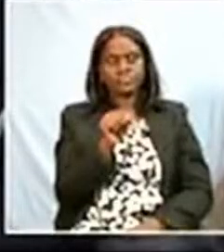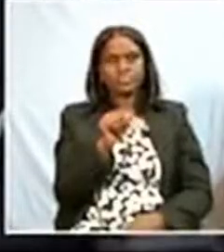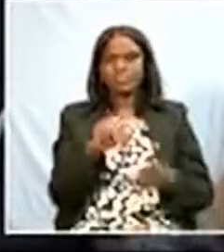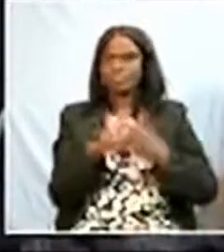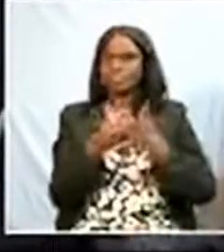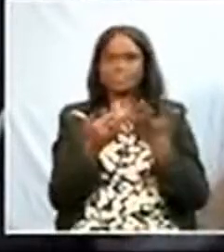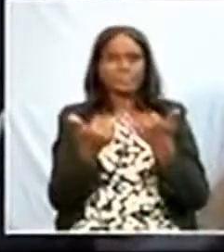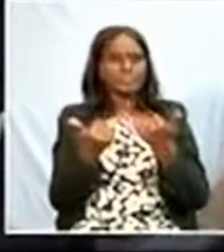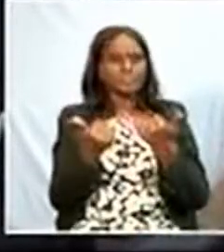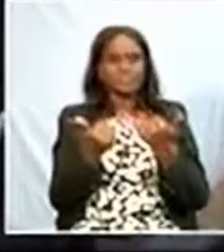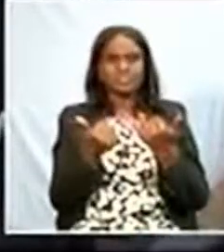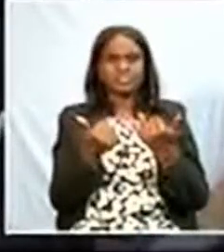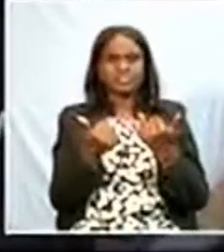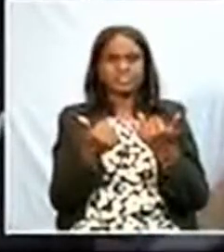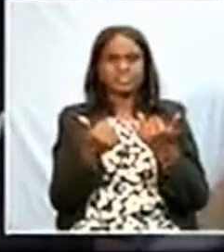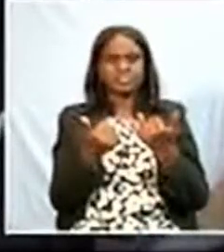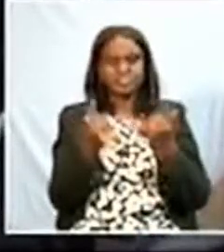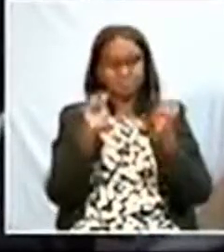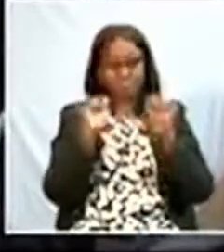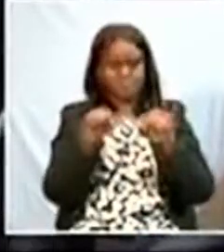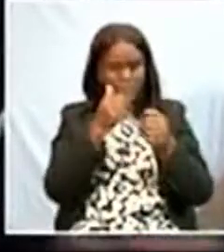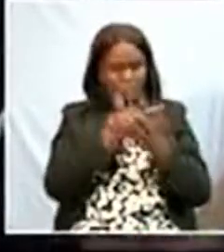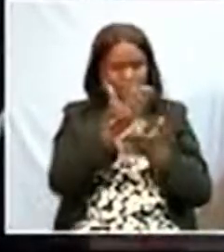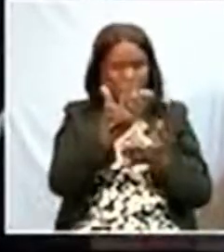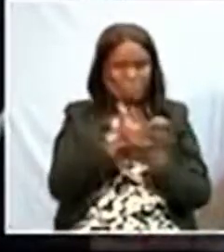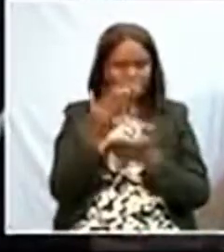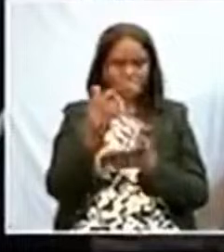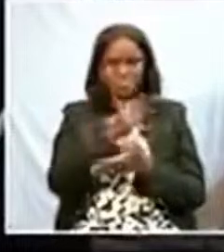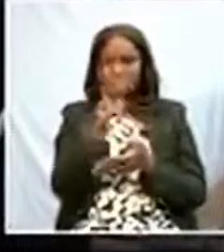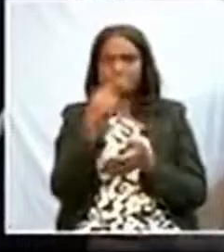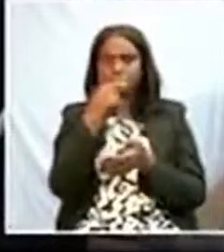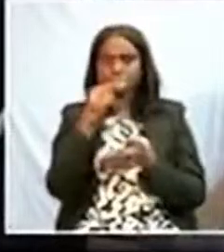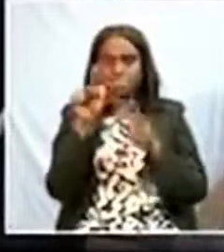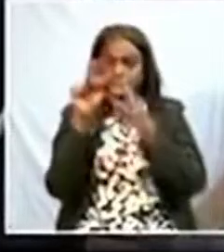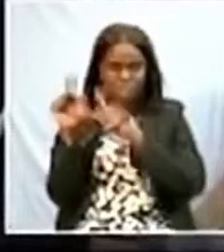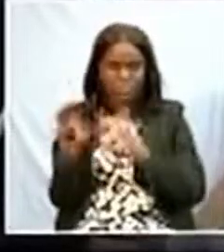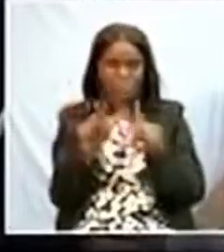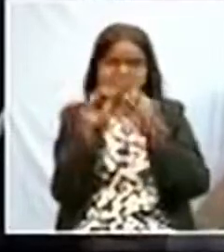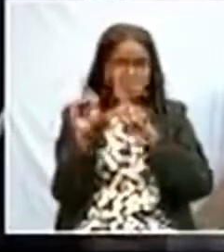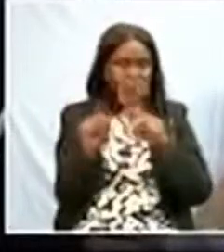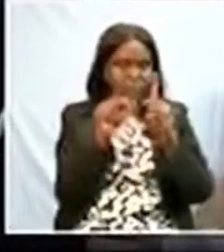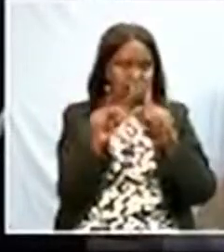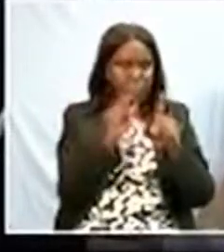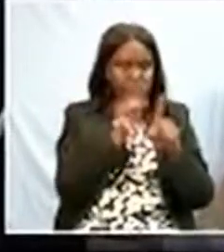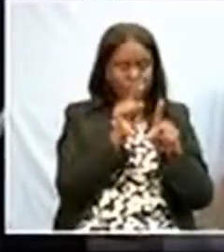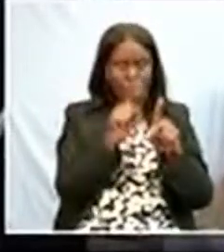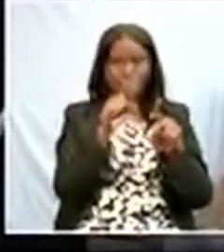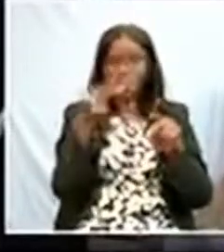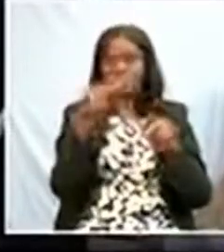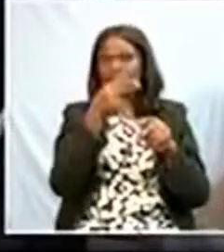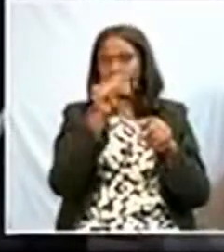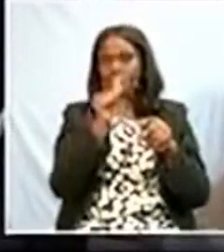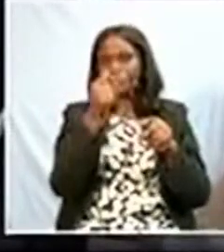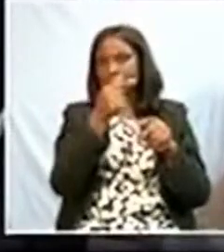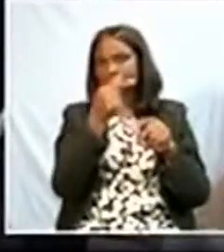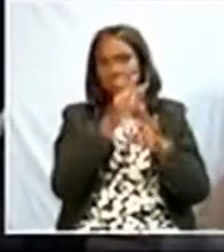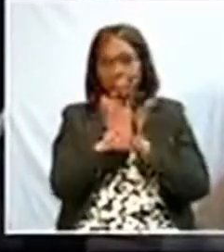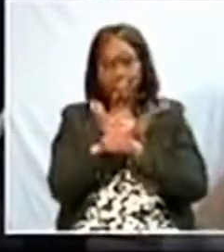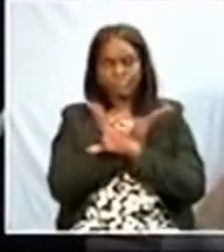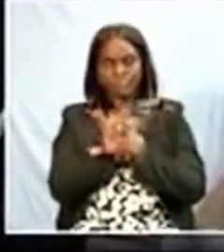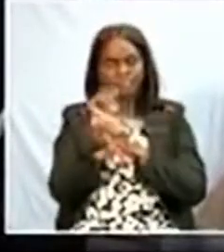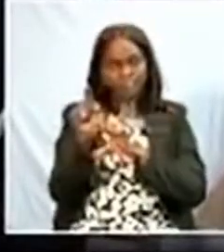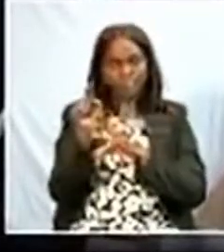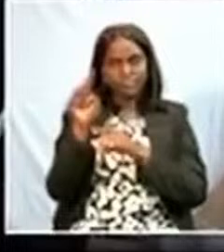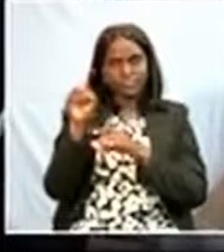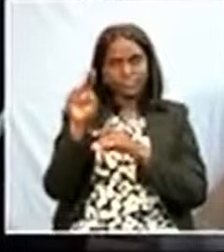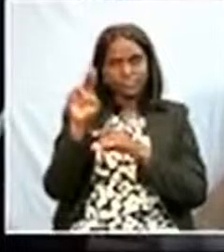How can procurement say the performance of HAG Zambia on